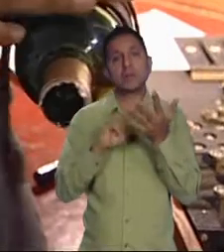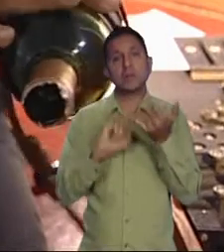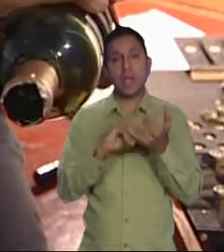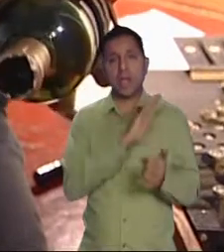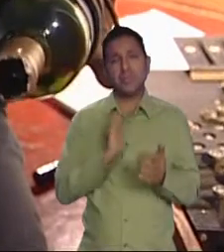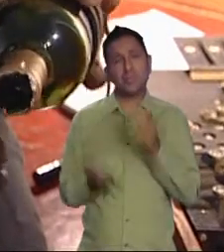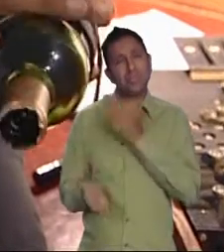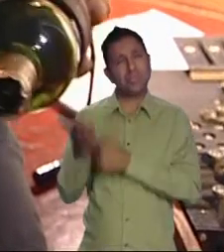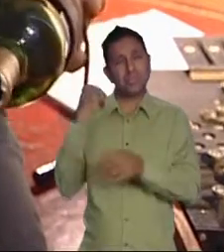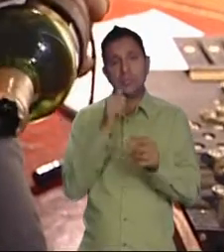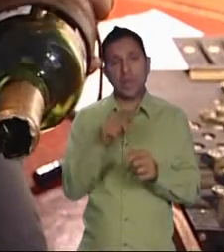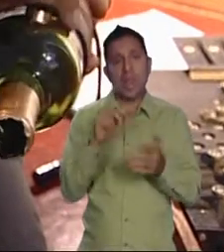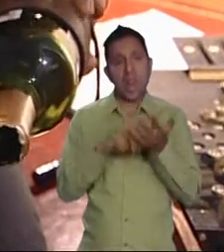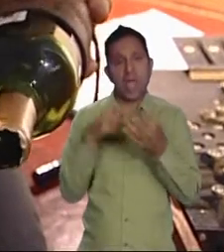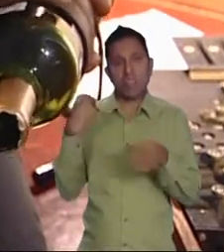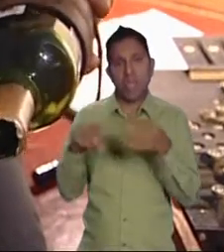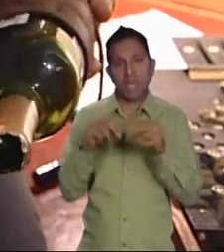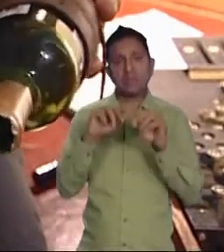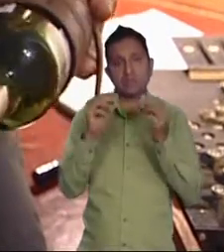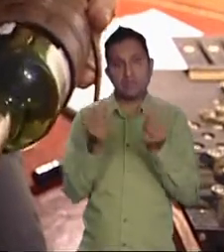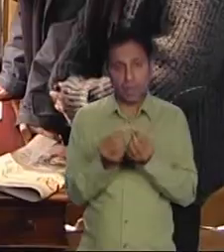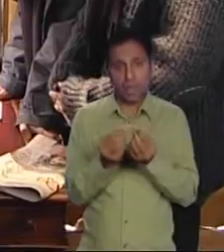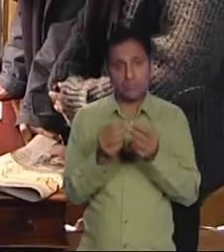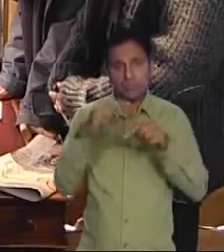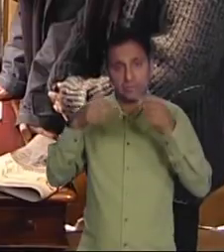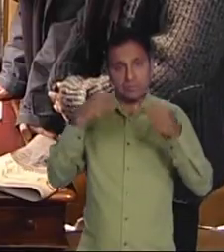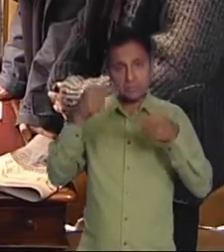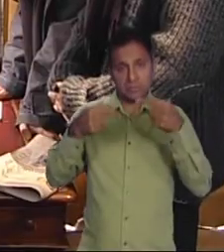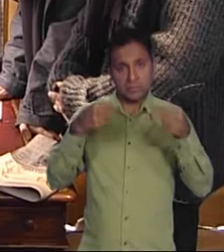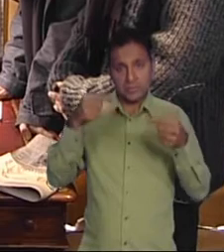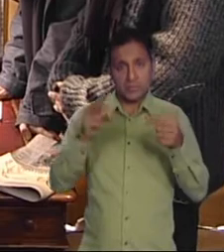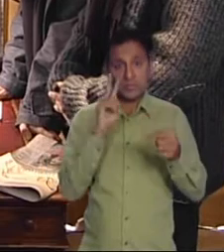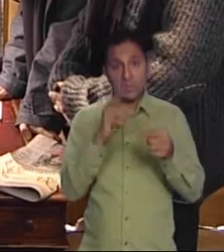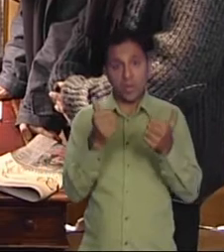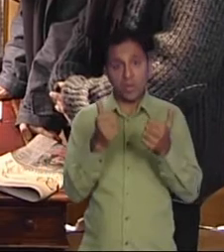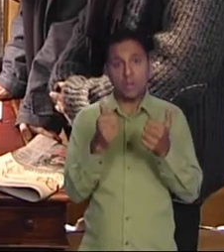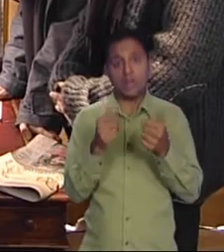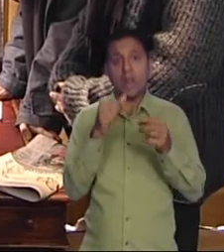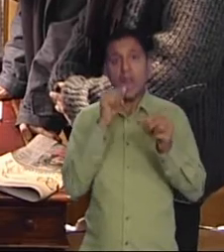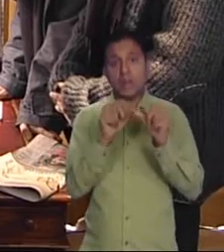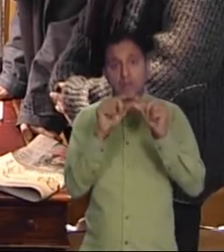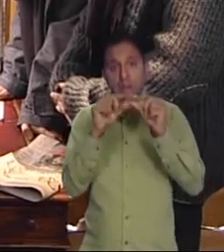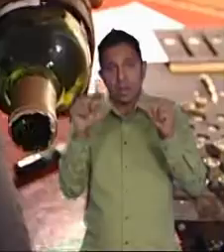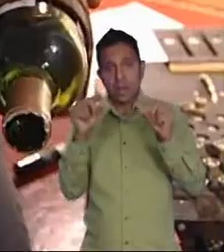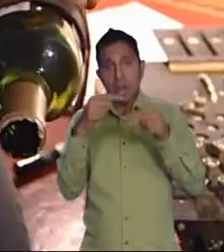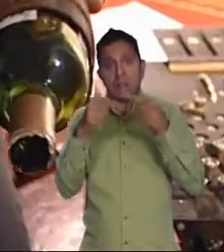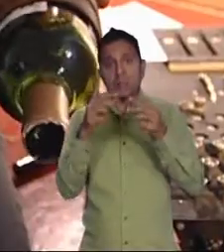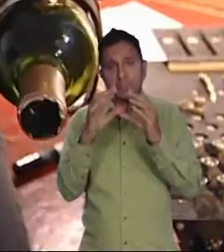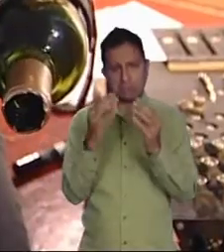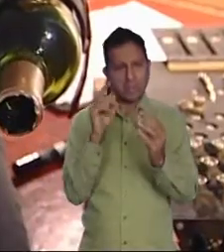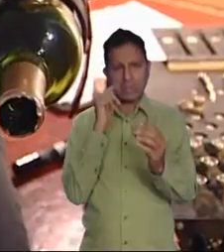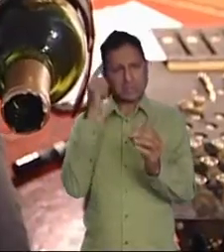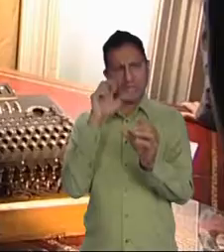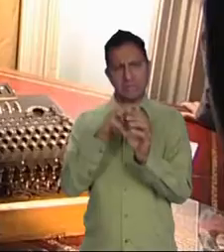object, such as this one here. Then you write the message along it like that, okay? You can see there's letters on this one already, but the letters don't make